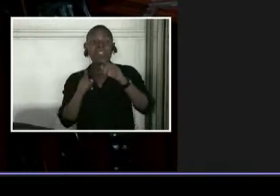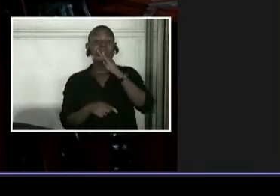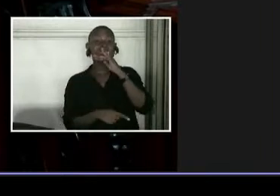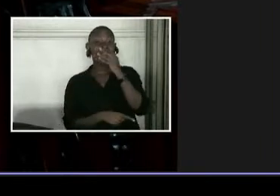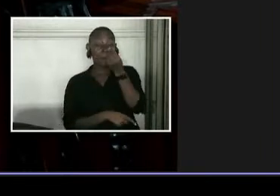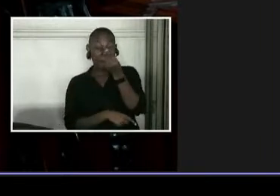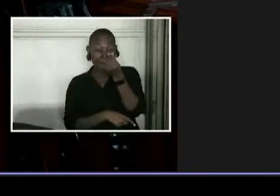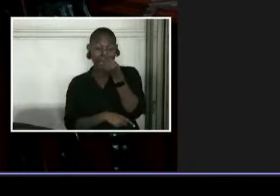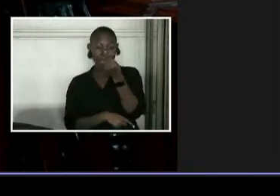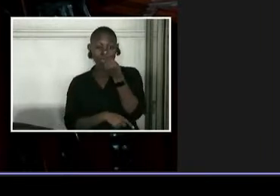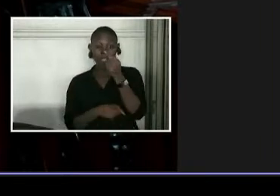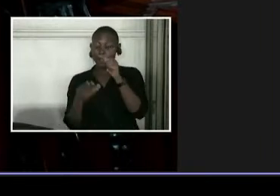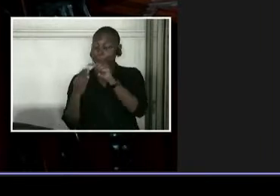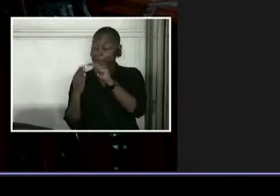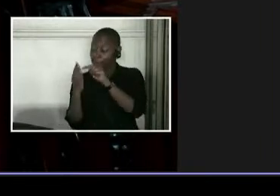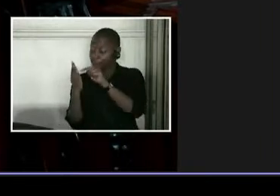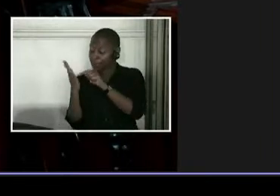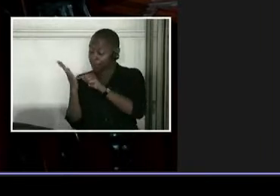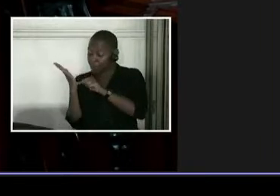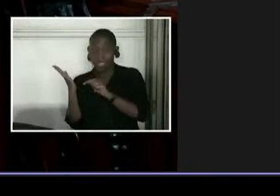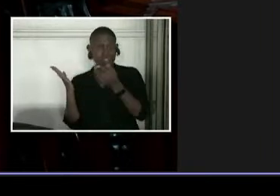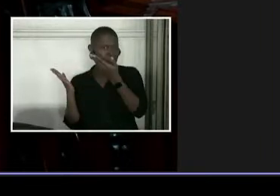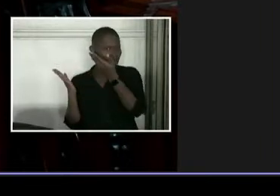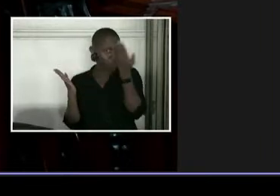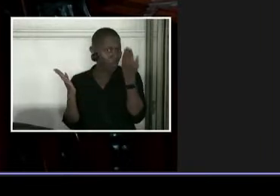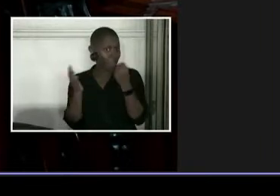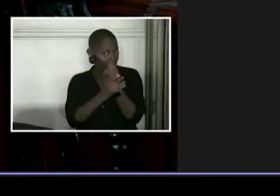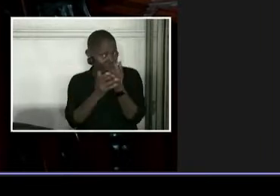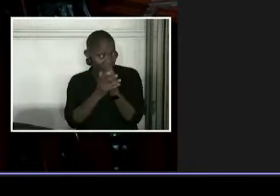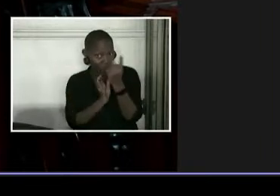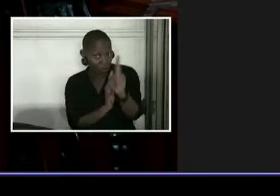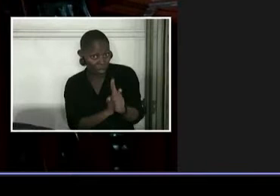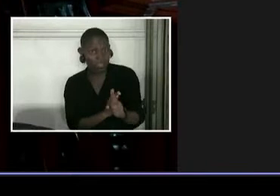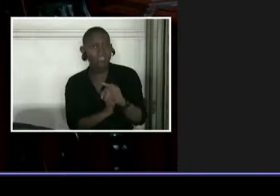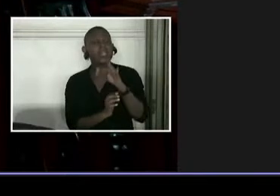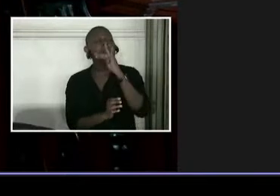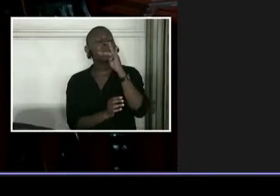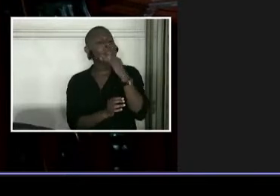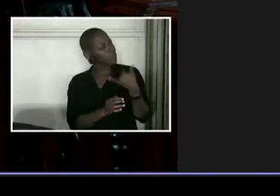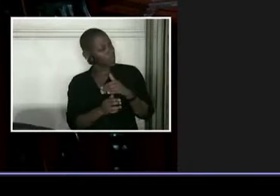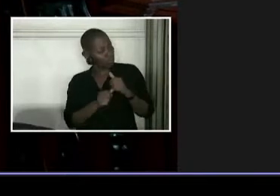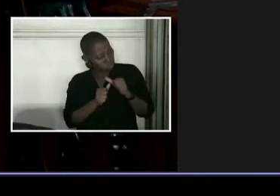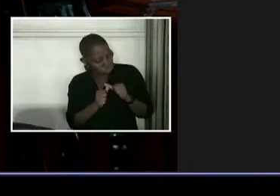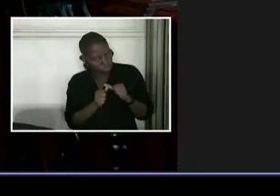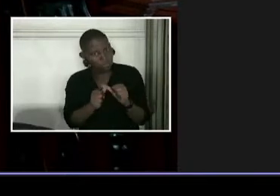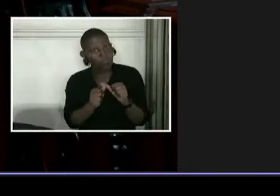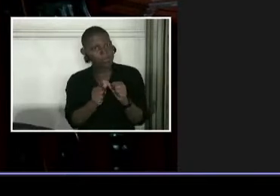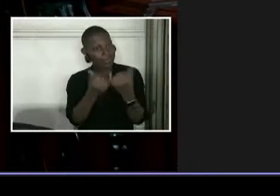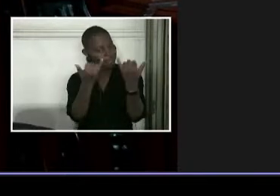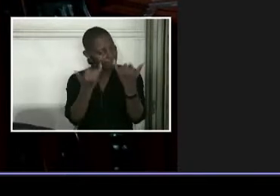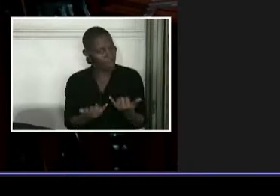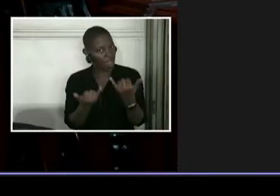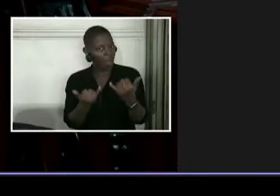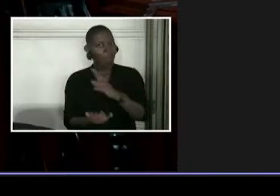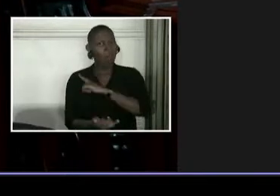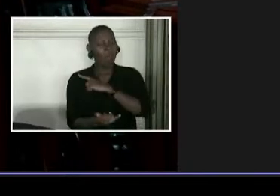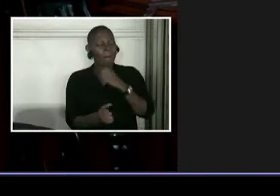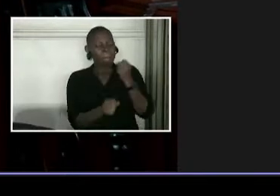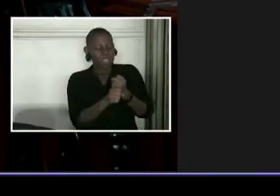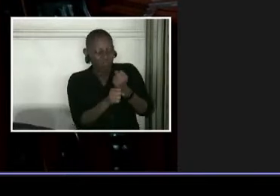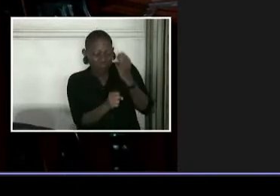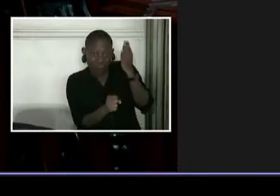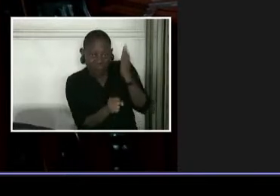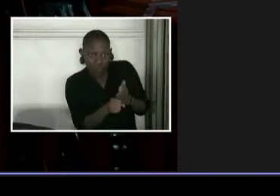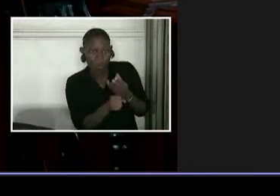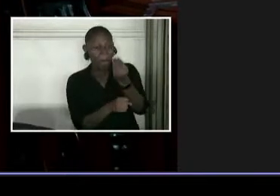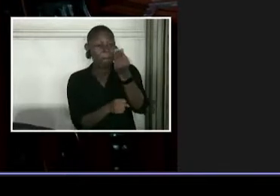unaccounted for. And we'll continue in that path, even in this disaster, because we want to make sure that every cent is accounted for.